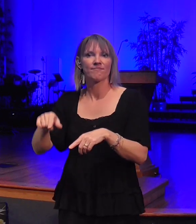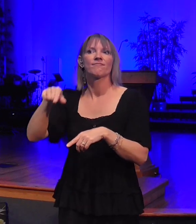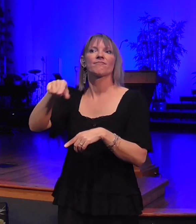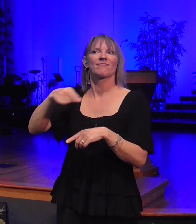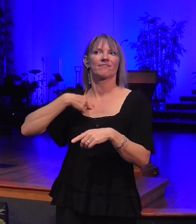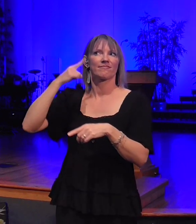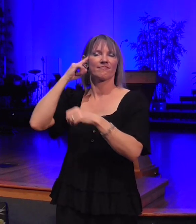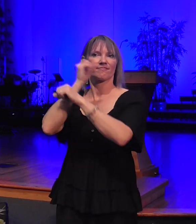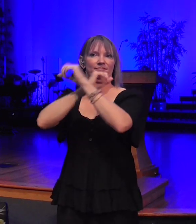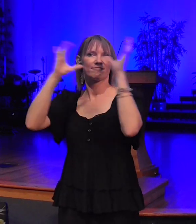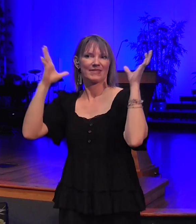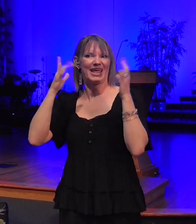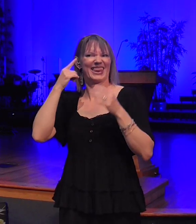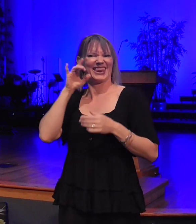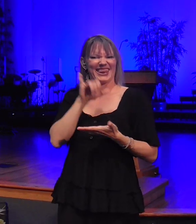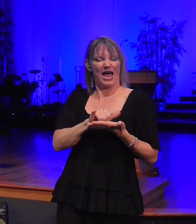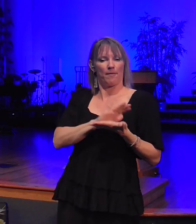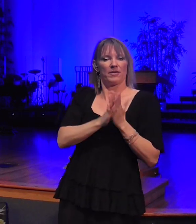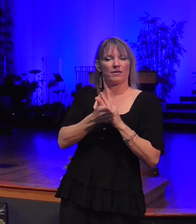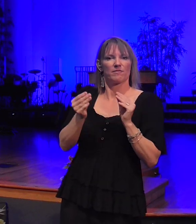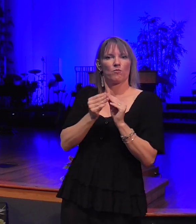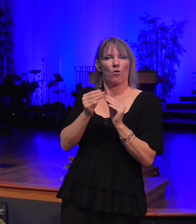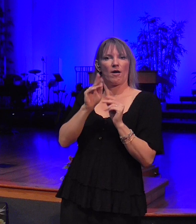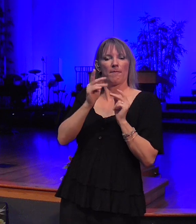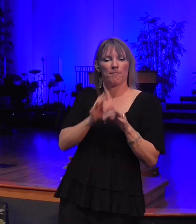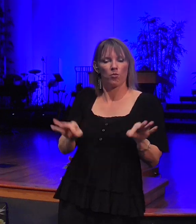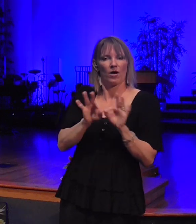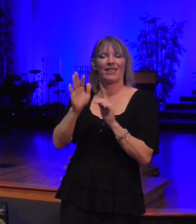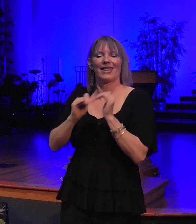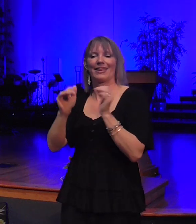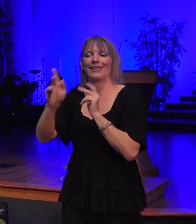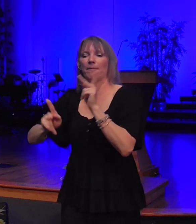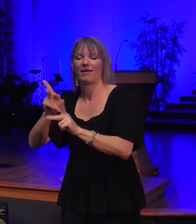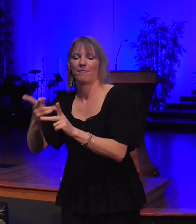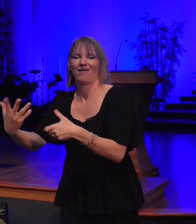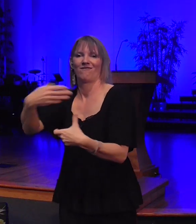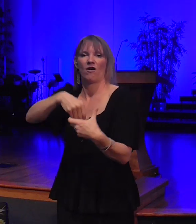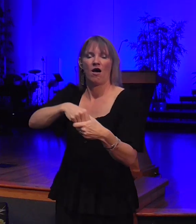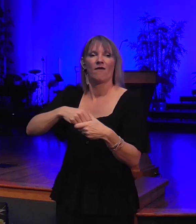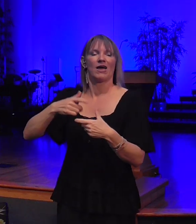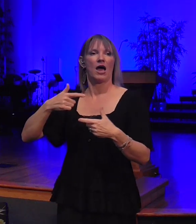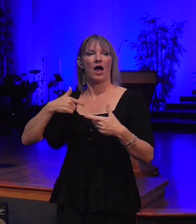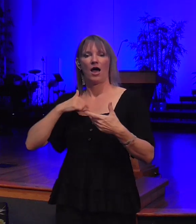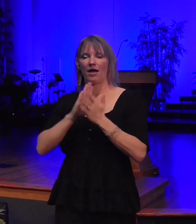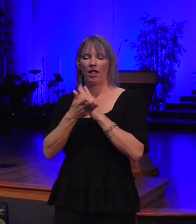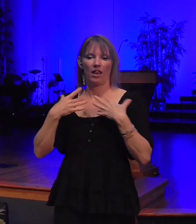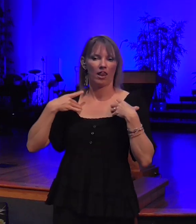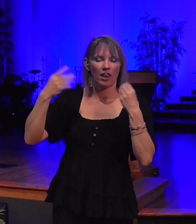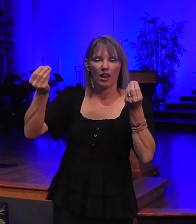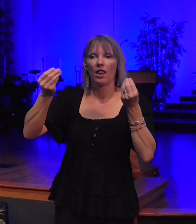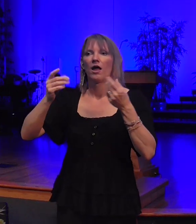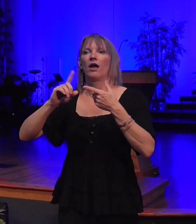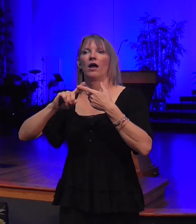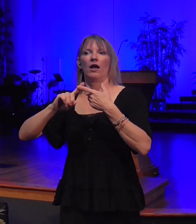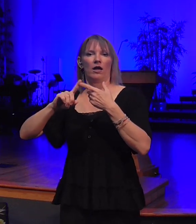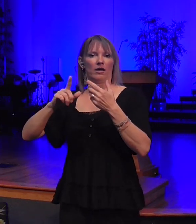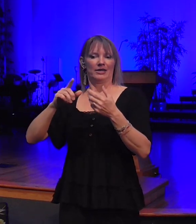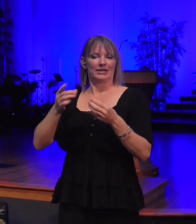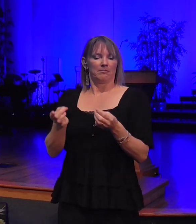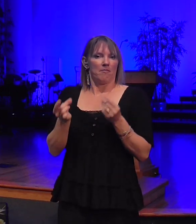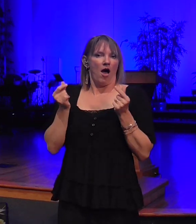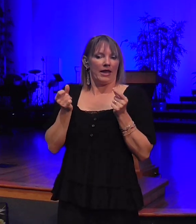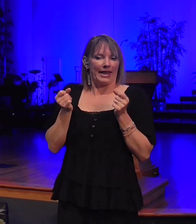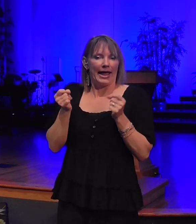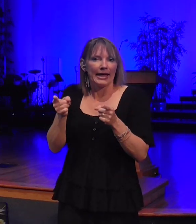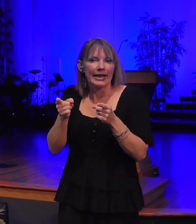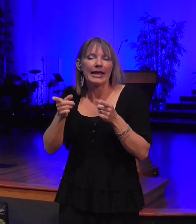important than the people who are participating in it. I drain myself, others, and situations of their spontaneity, which inhibits